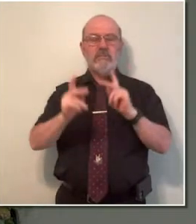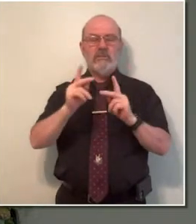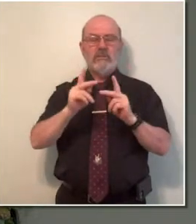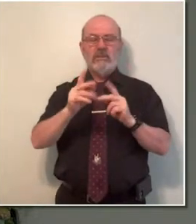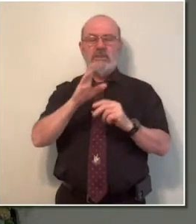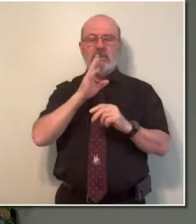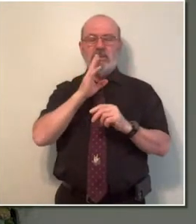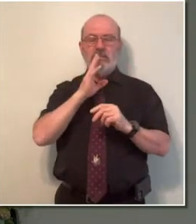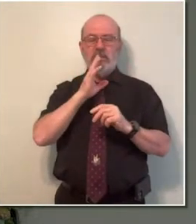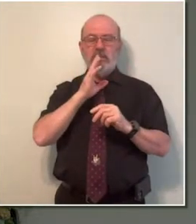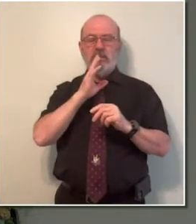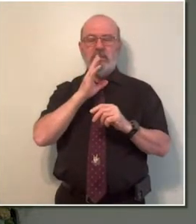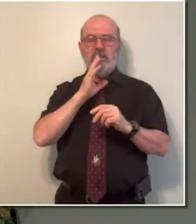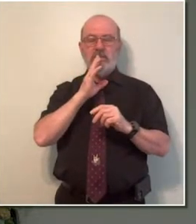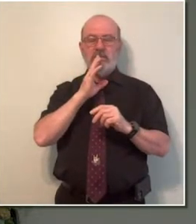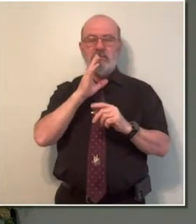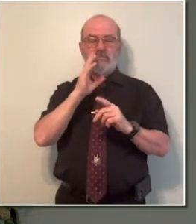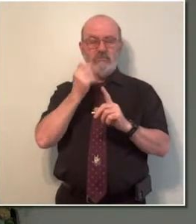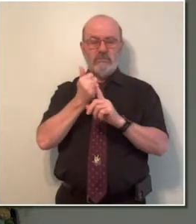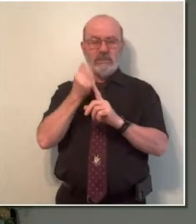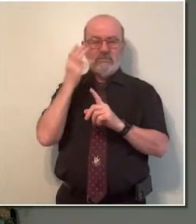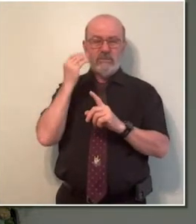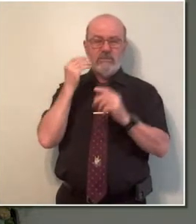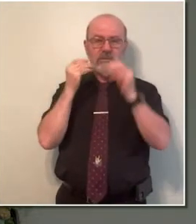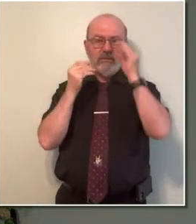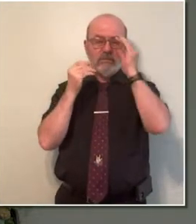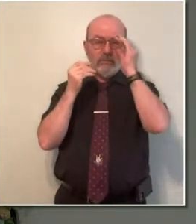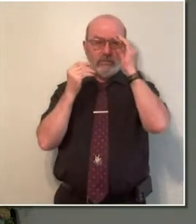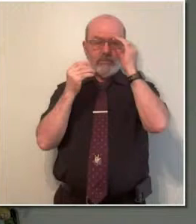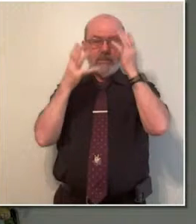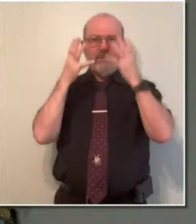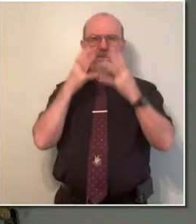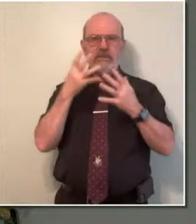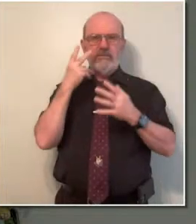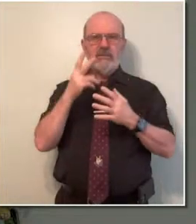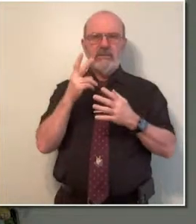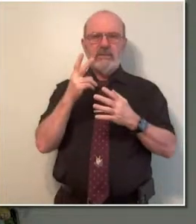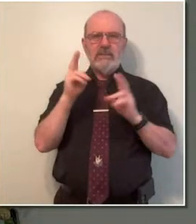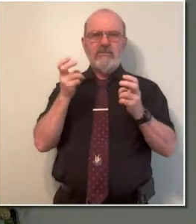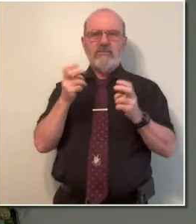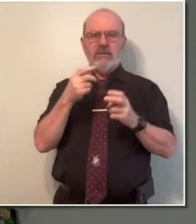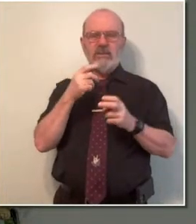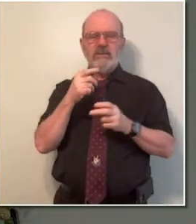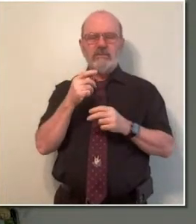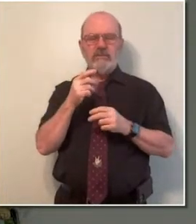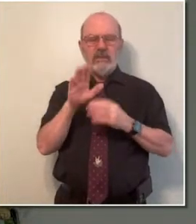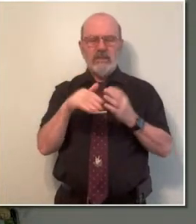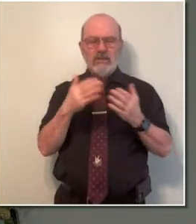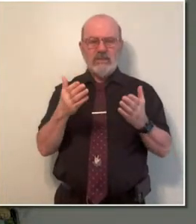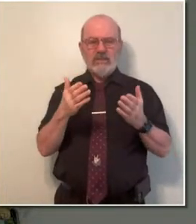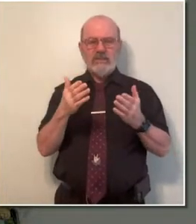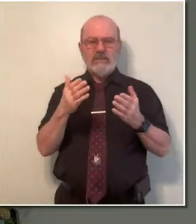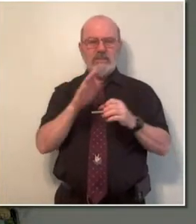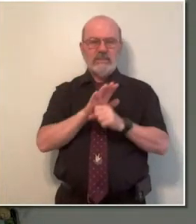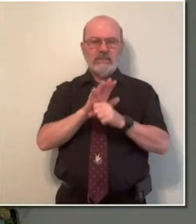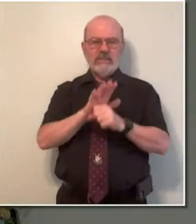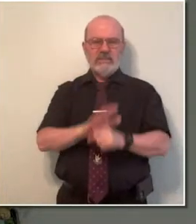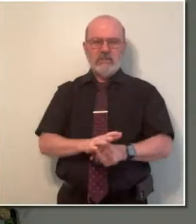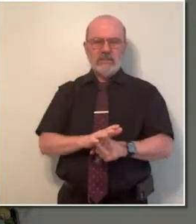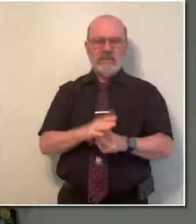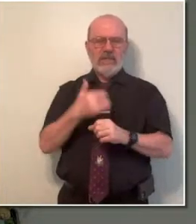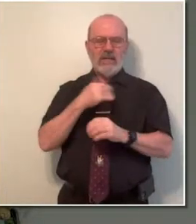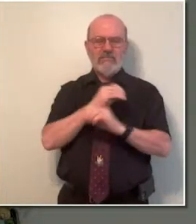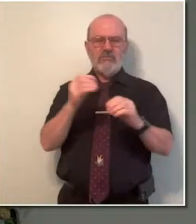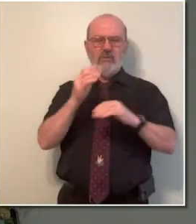from experience. It's so sad to see that phrase we read there. And in all this, the oppressed have no